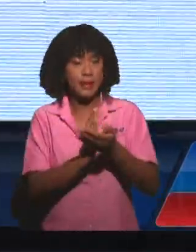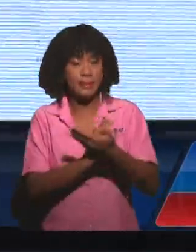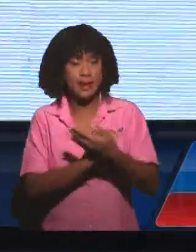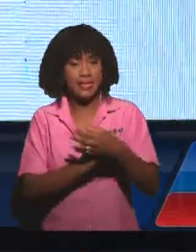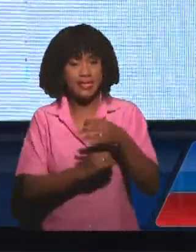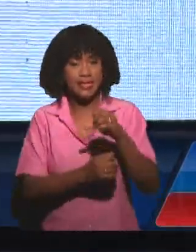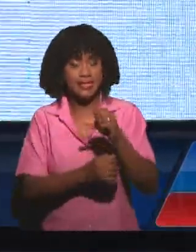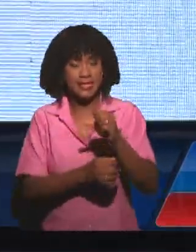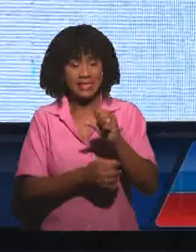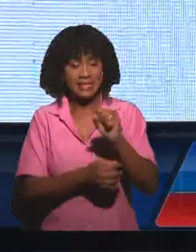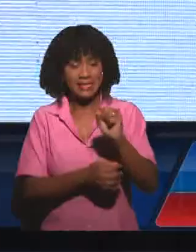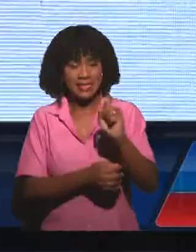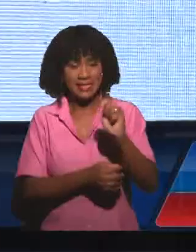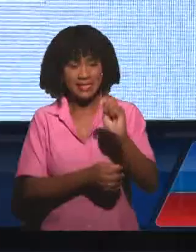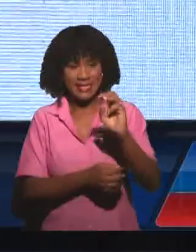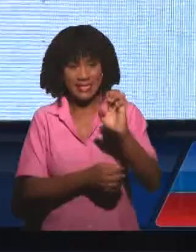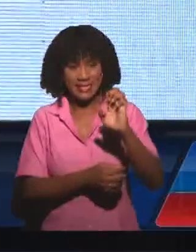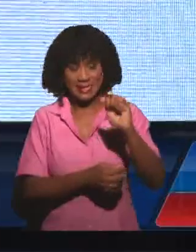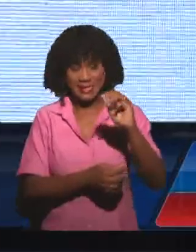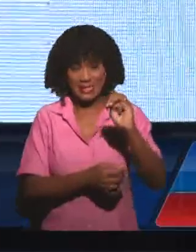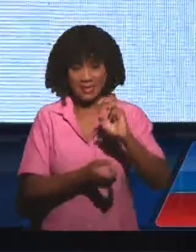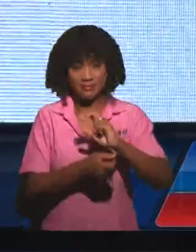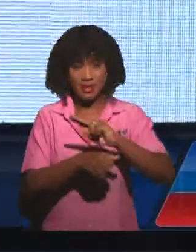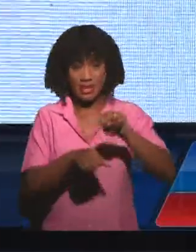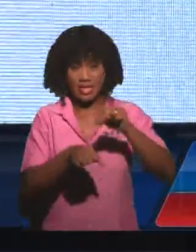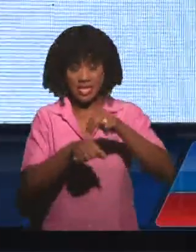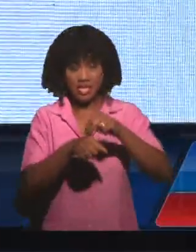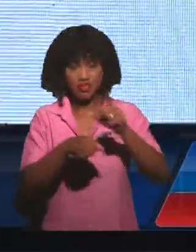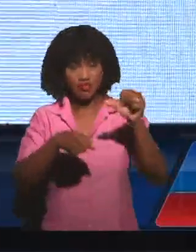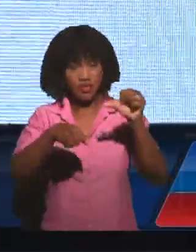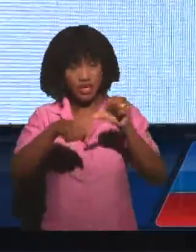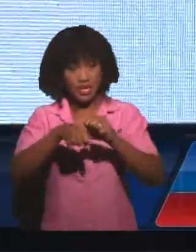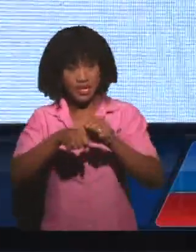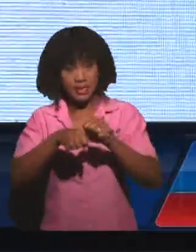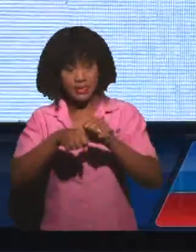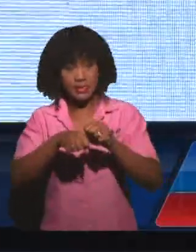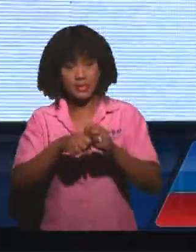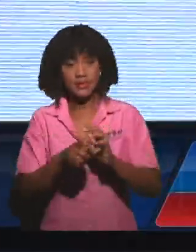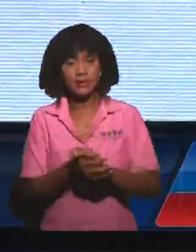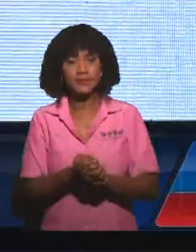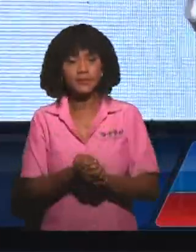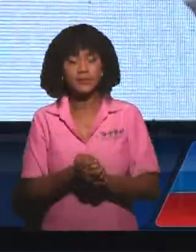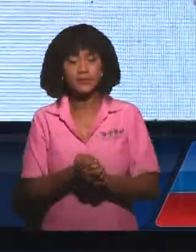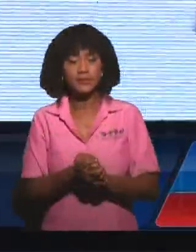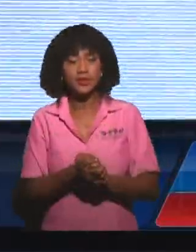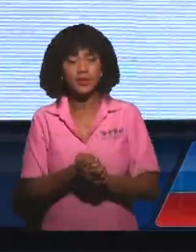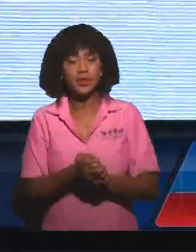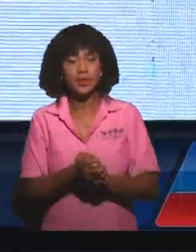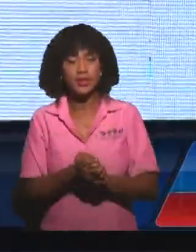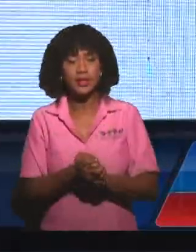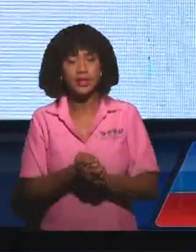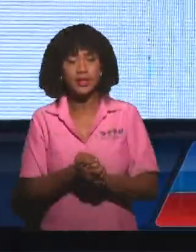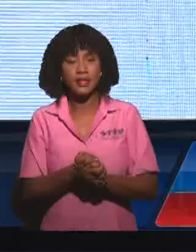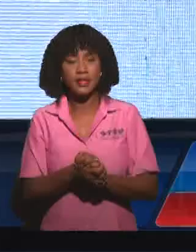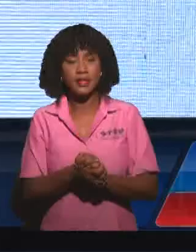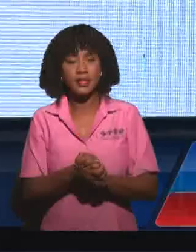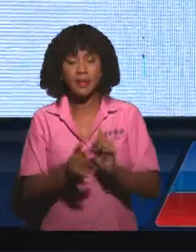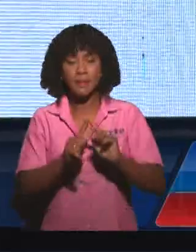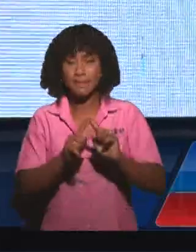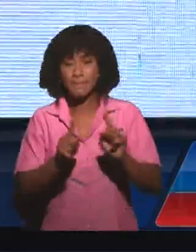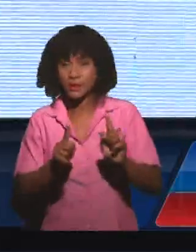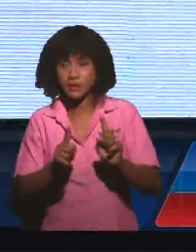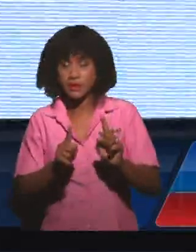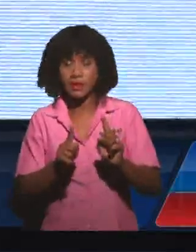steam reforming of natural gas, right? But as Professor Mbe also mentioned, we